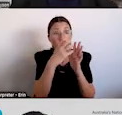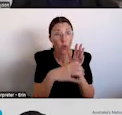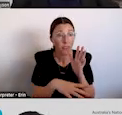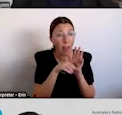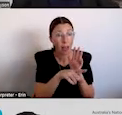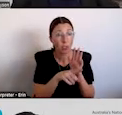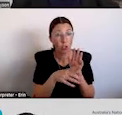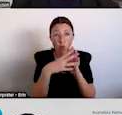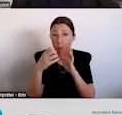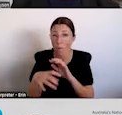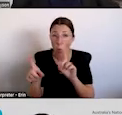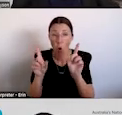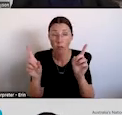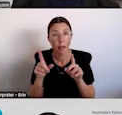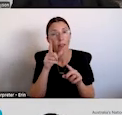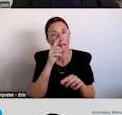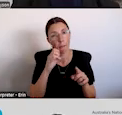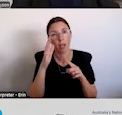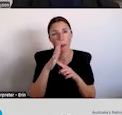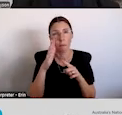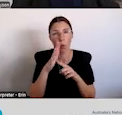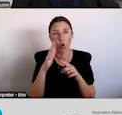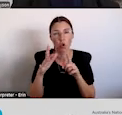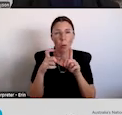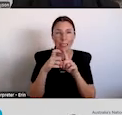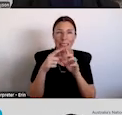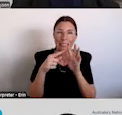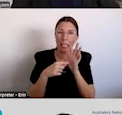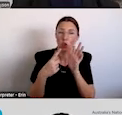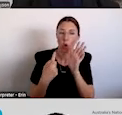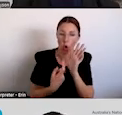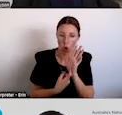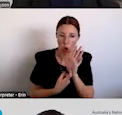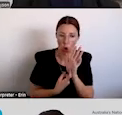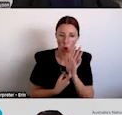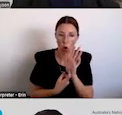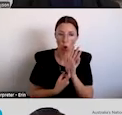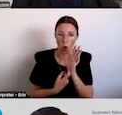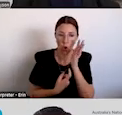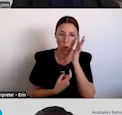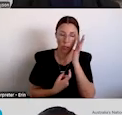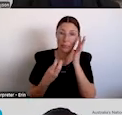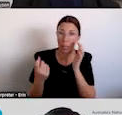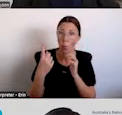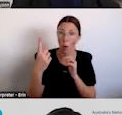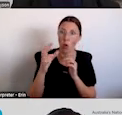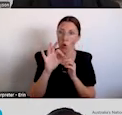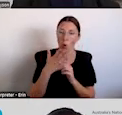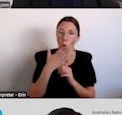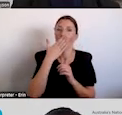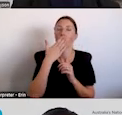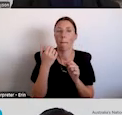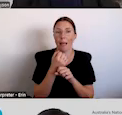That can play a very important role in deterring a reputable actor not doing something. And finally, watermarking